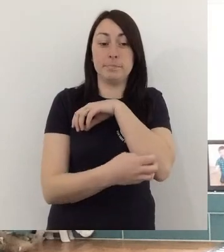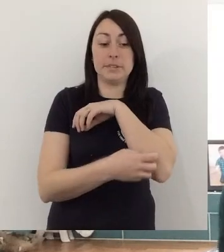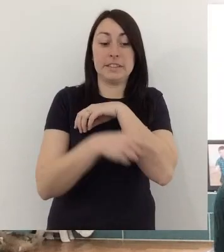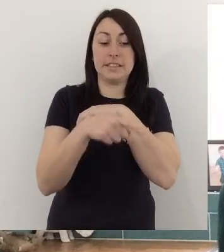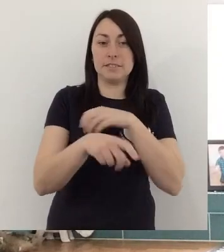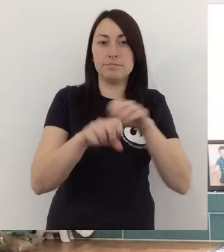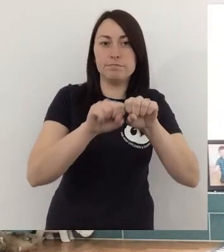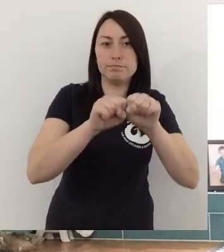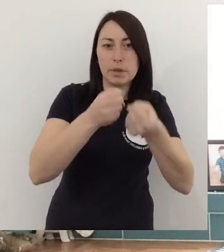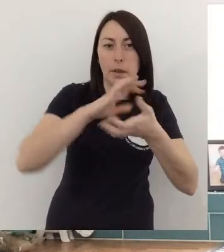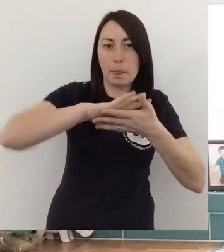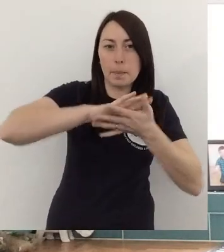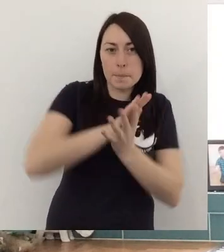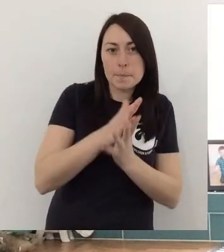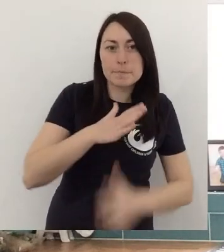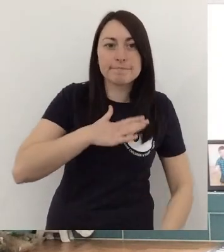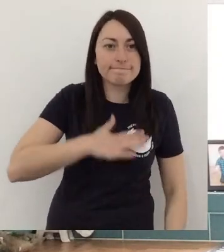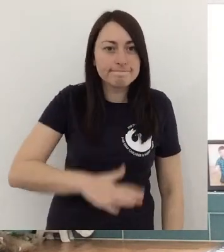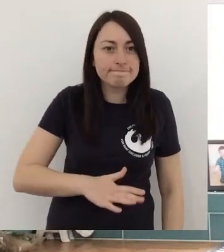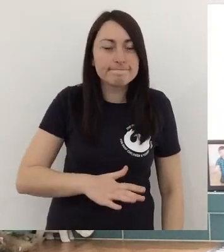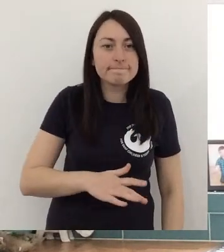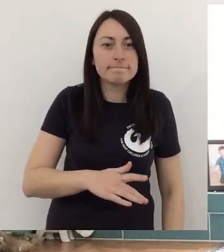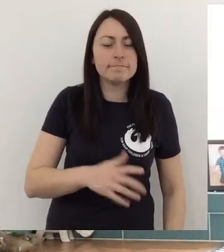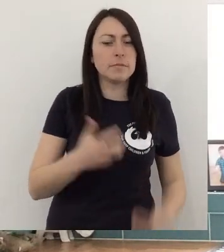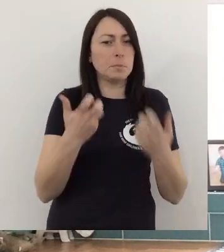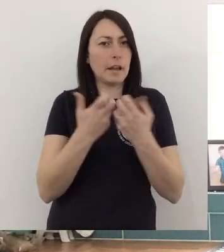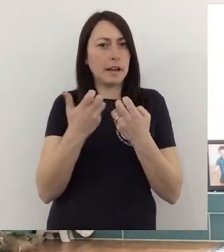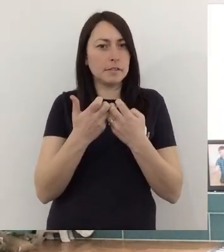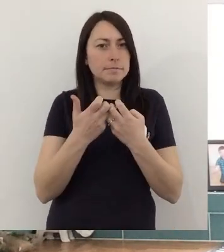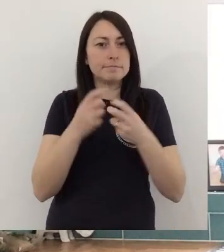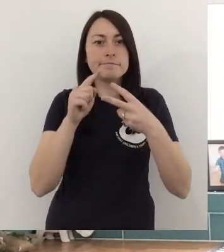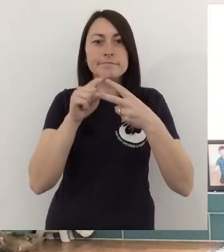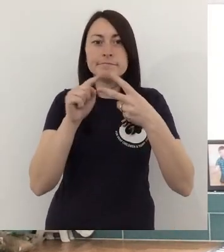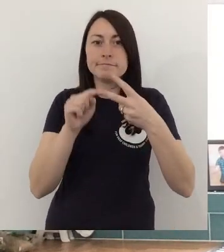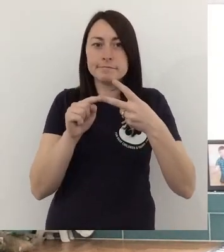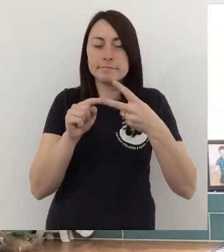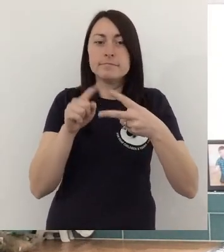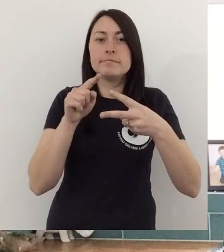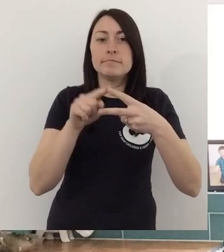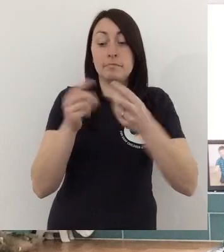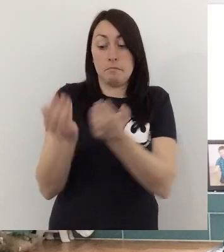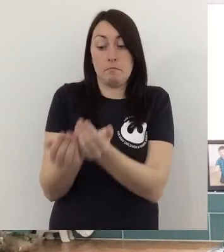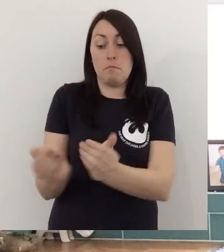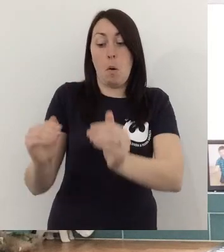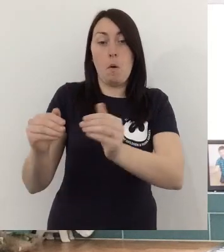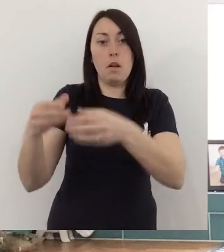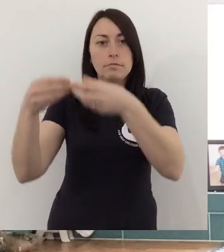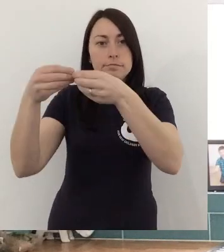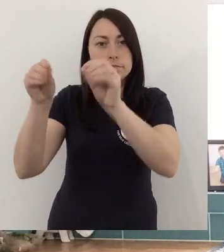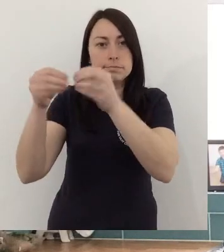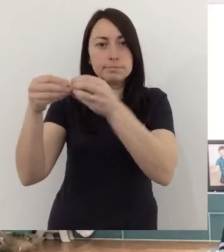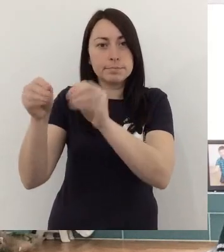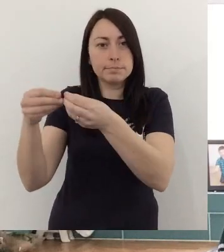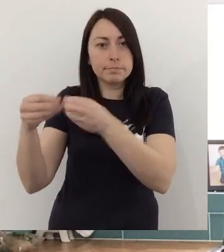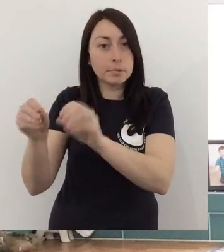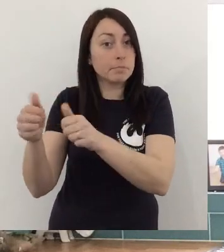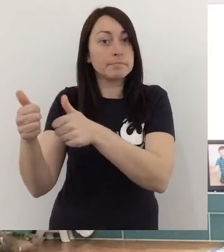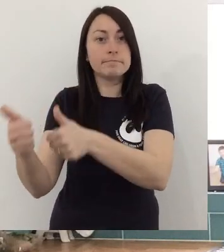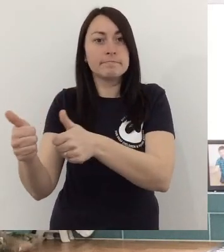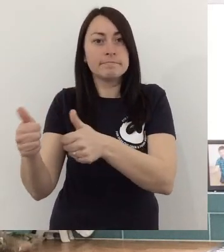So with these biscuits we're going to need to crush them. So you can either get a separate bowl and just break